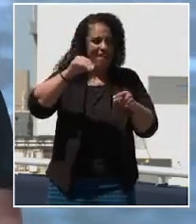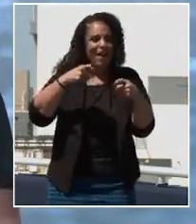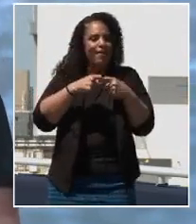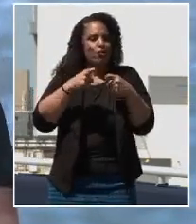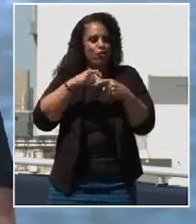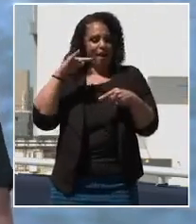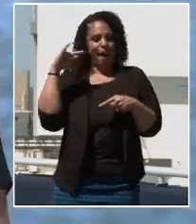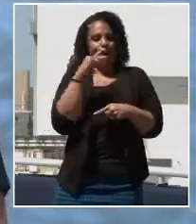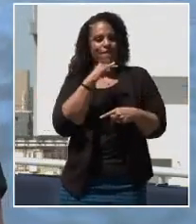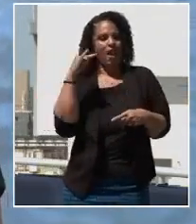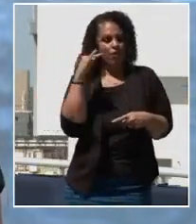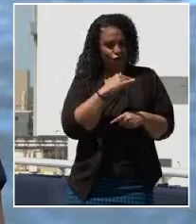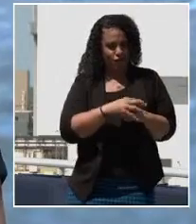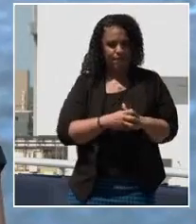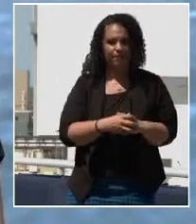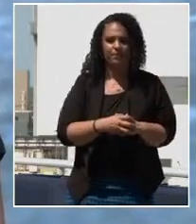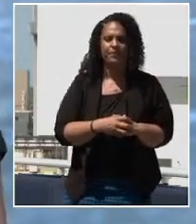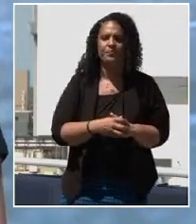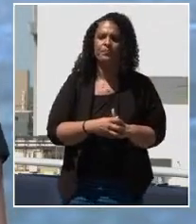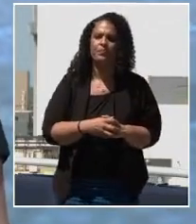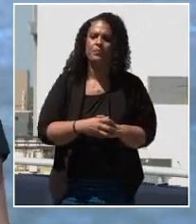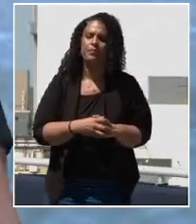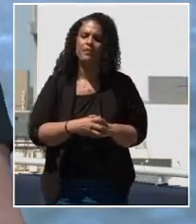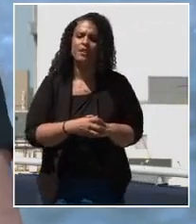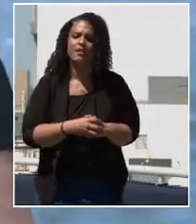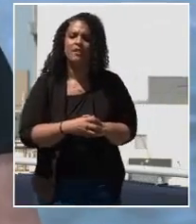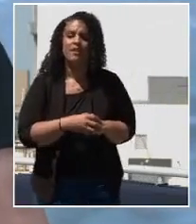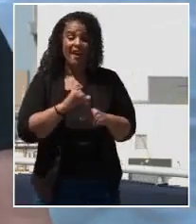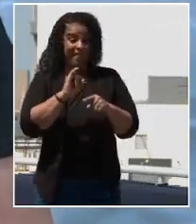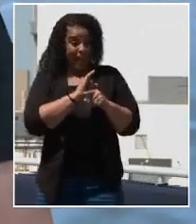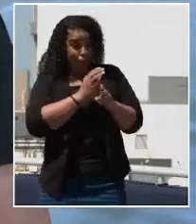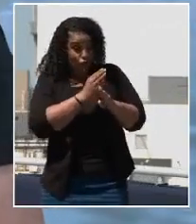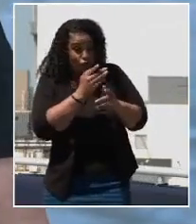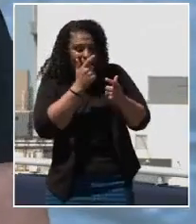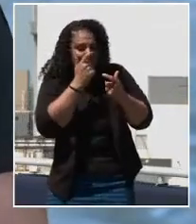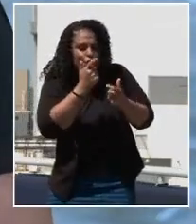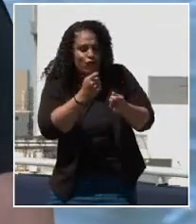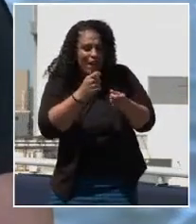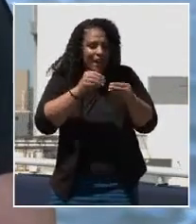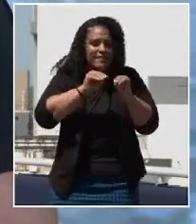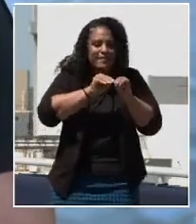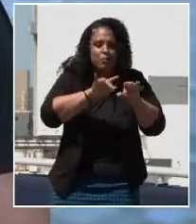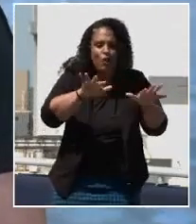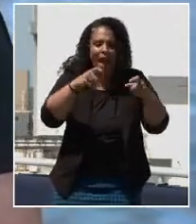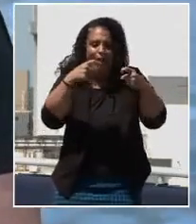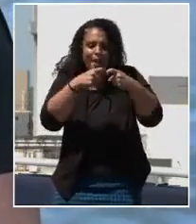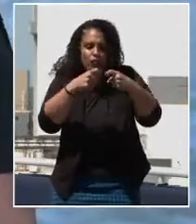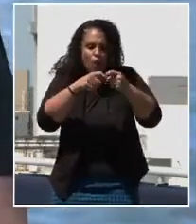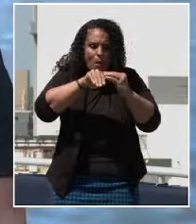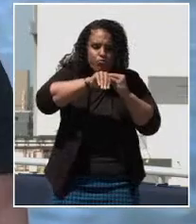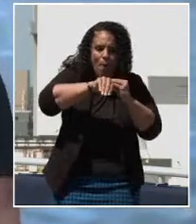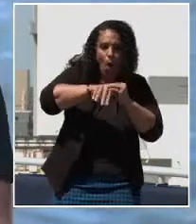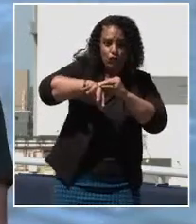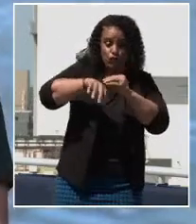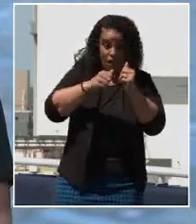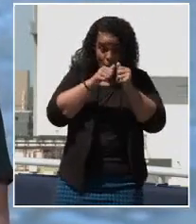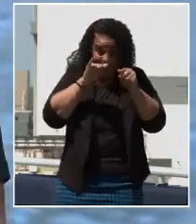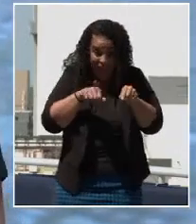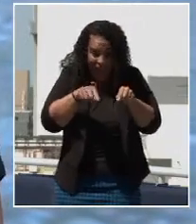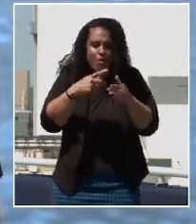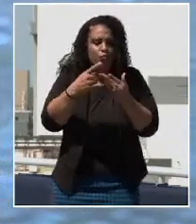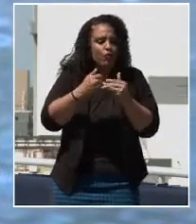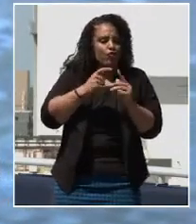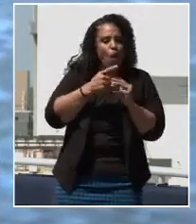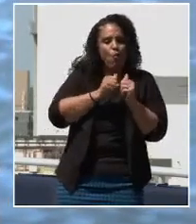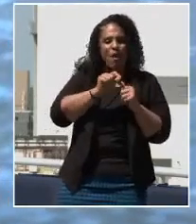electric Aviation uh the industry is interested in distributed electric propulsion and with that the project